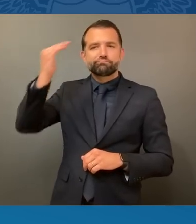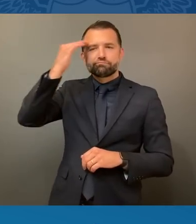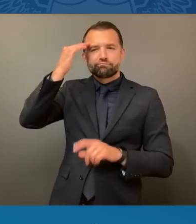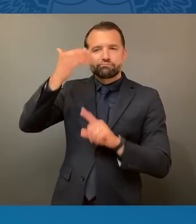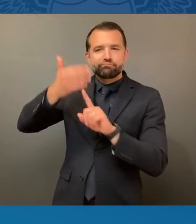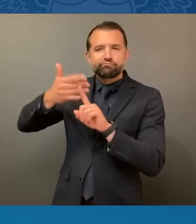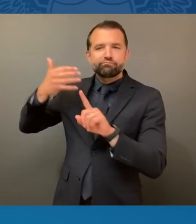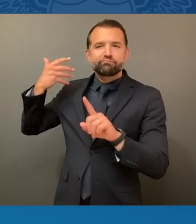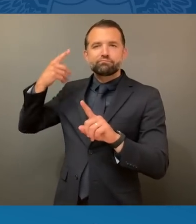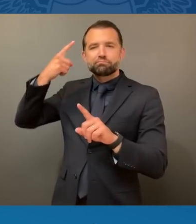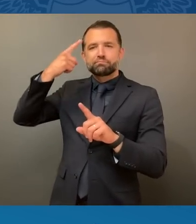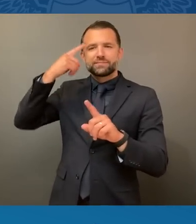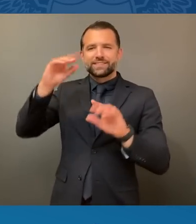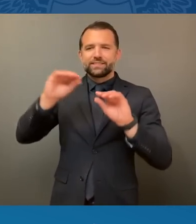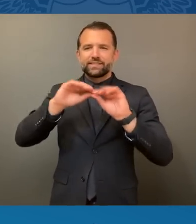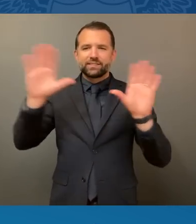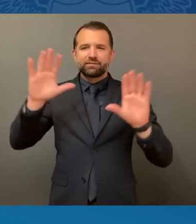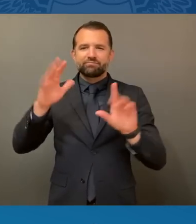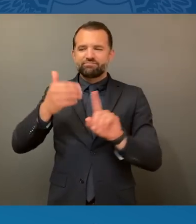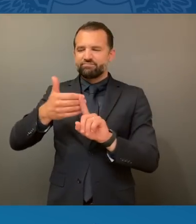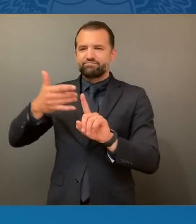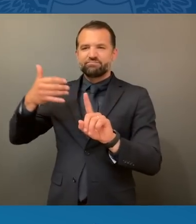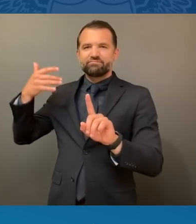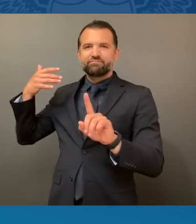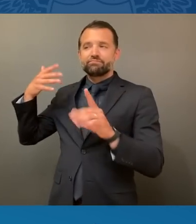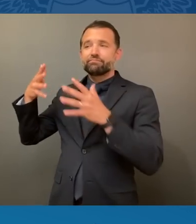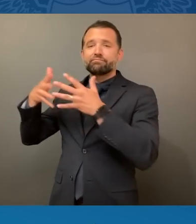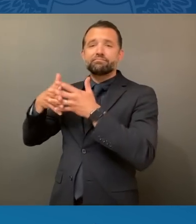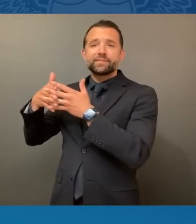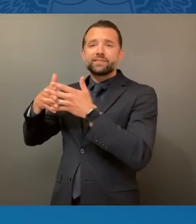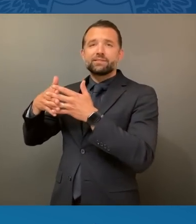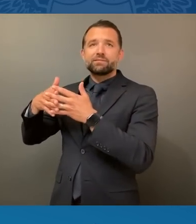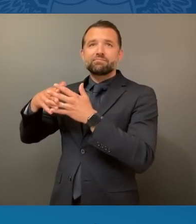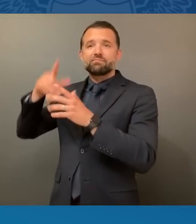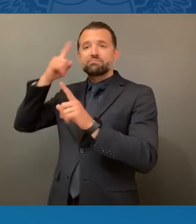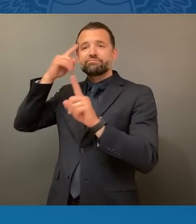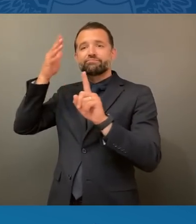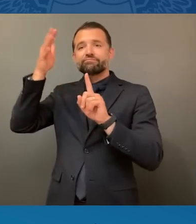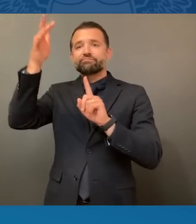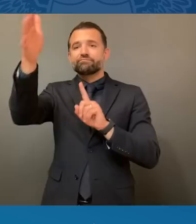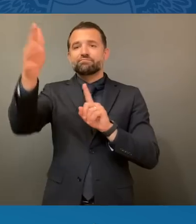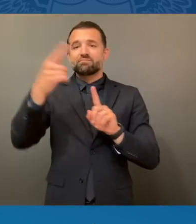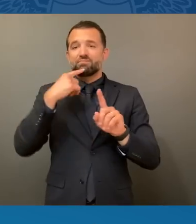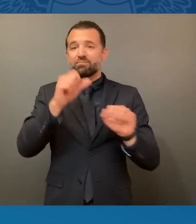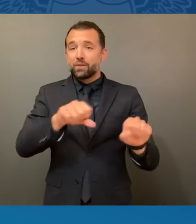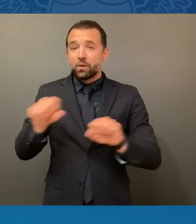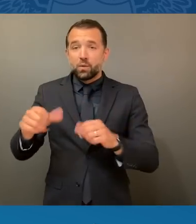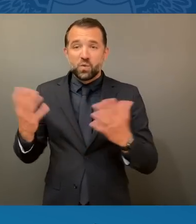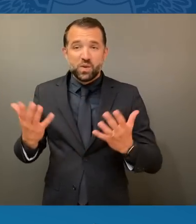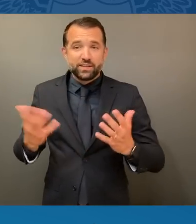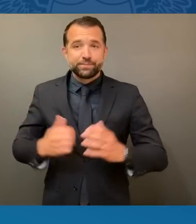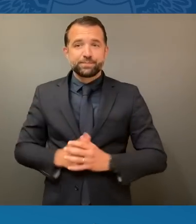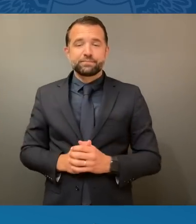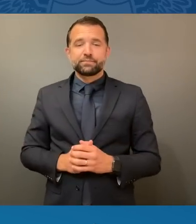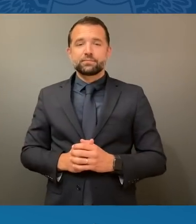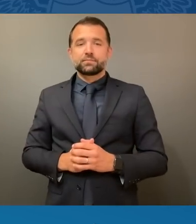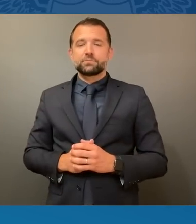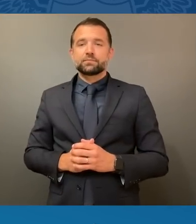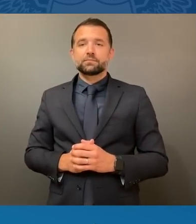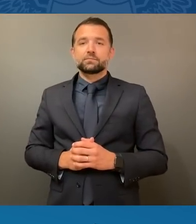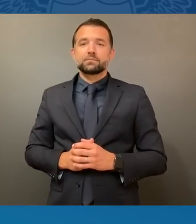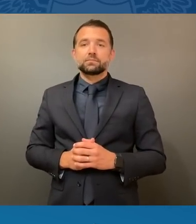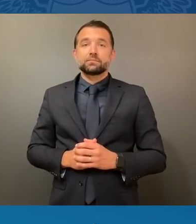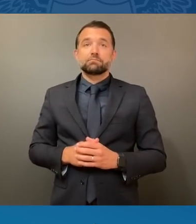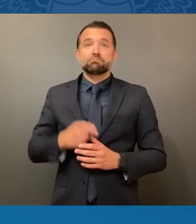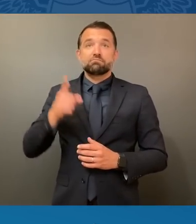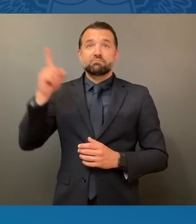have been in as a country and where we have the potential to go. And what she so rightly